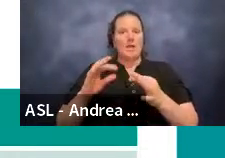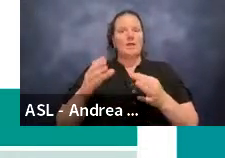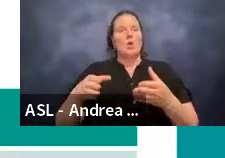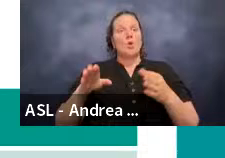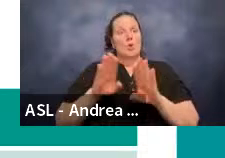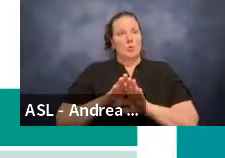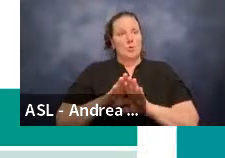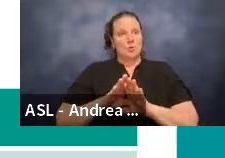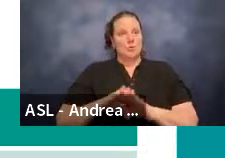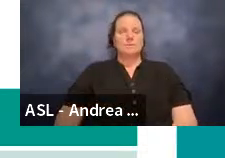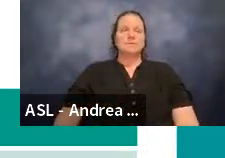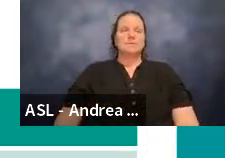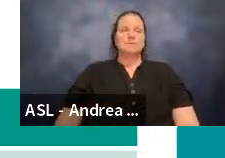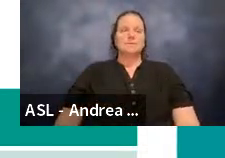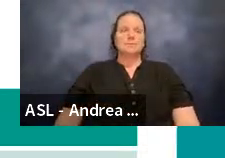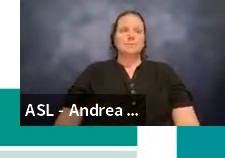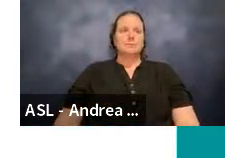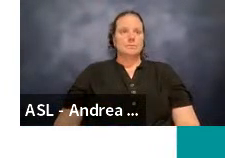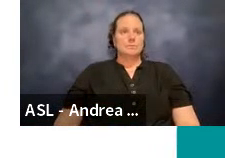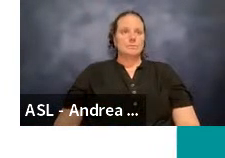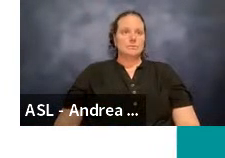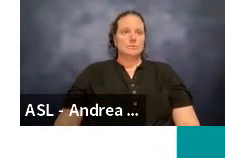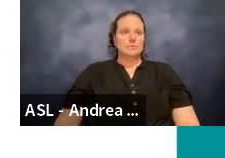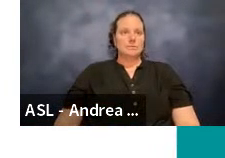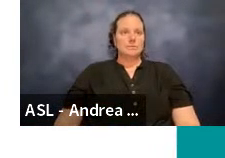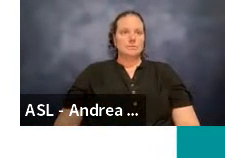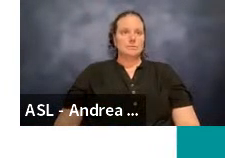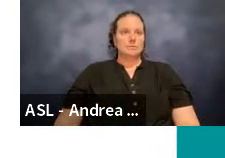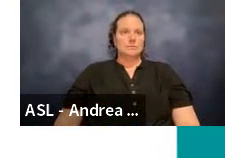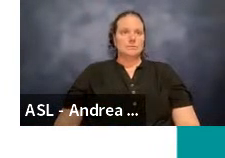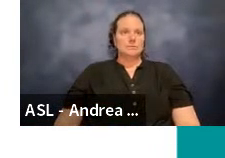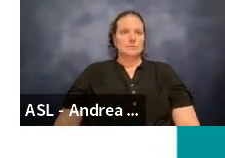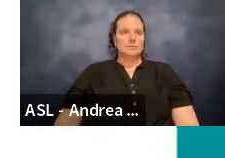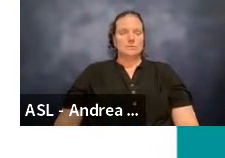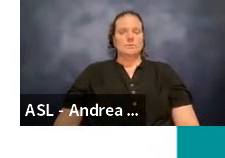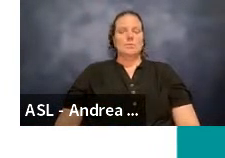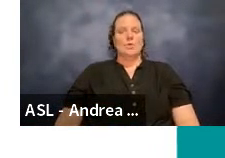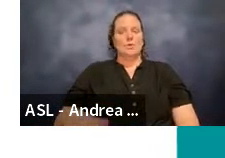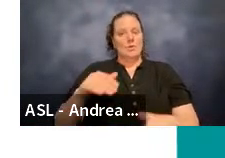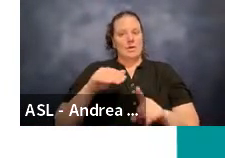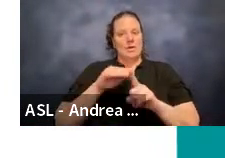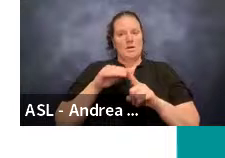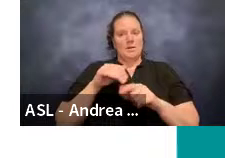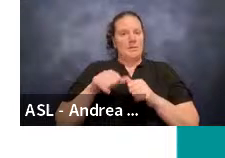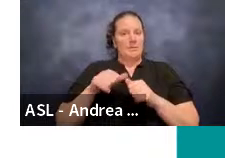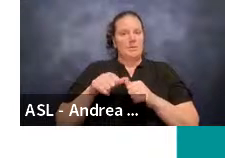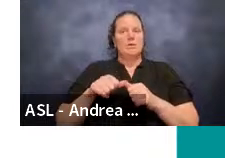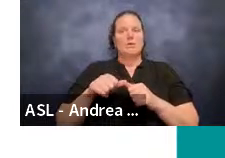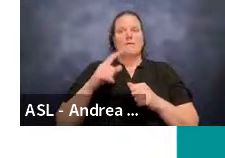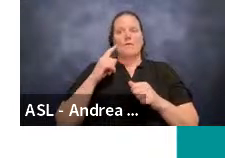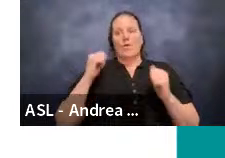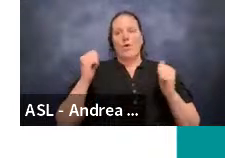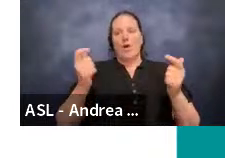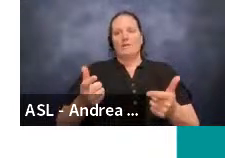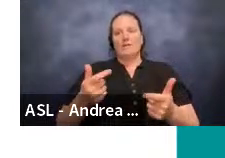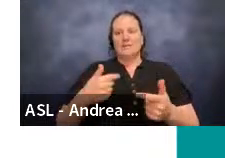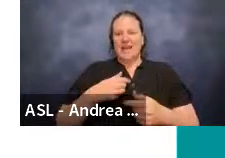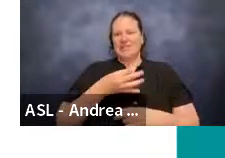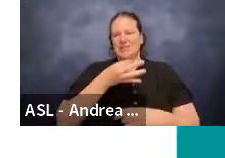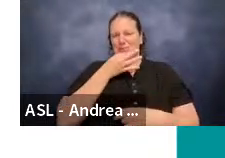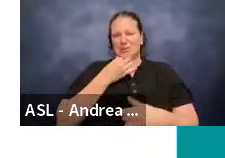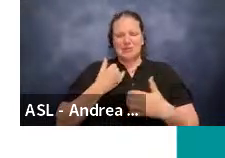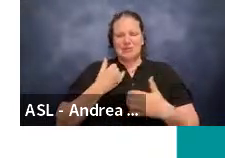close. Next slide, please. Just a reminder, of course, for all of us, we're experts at this